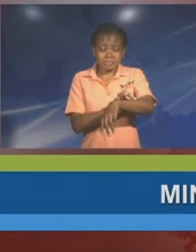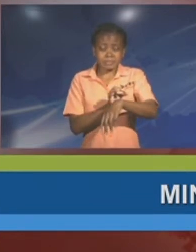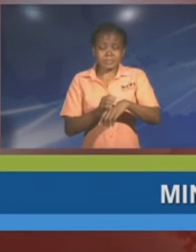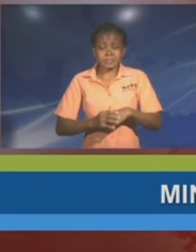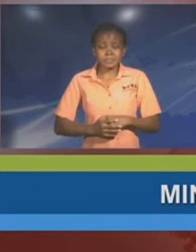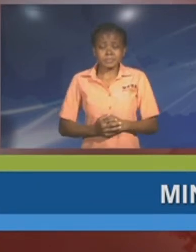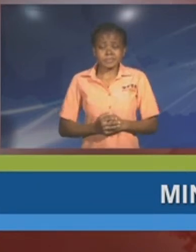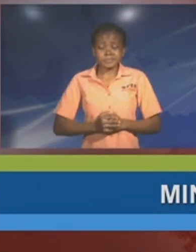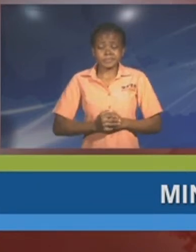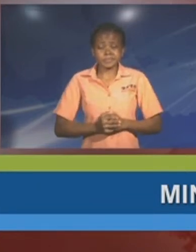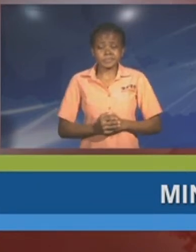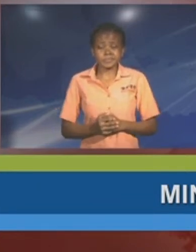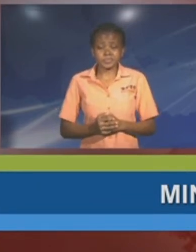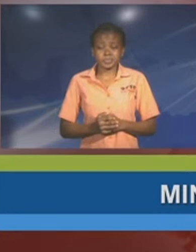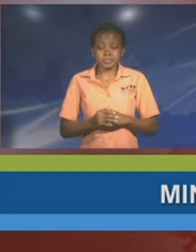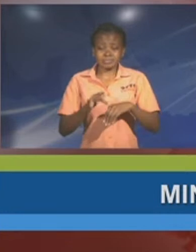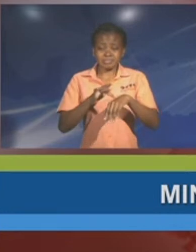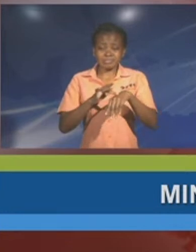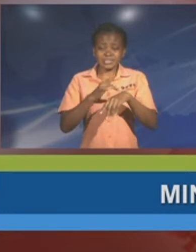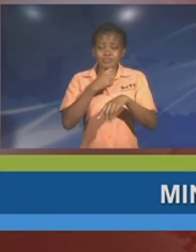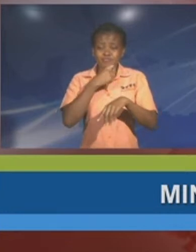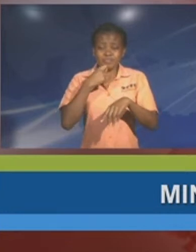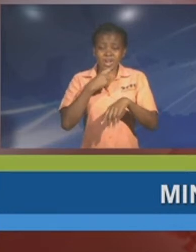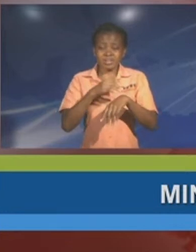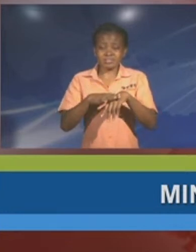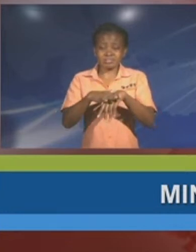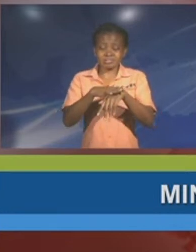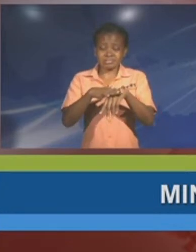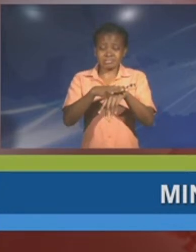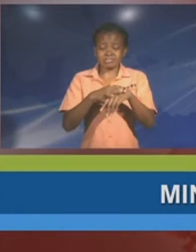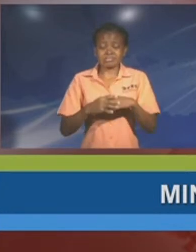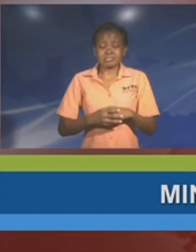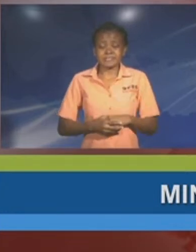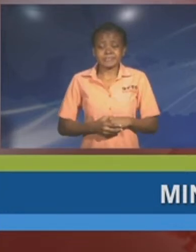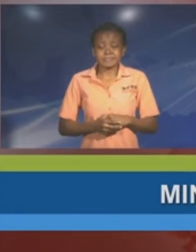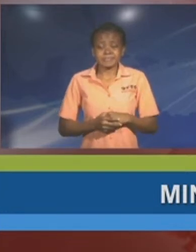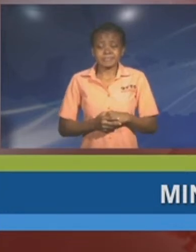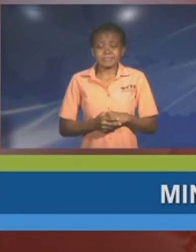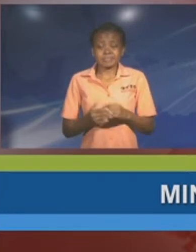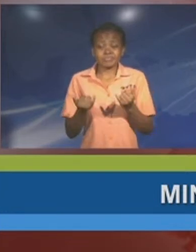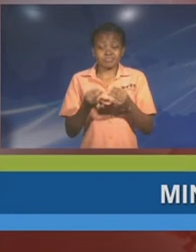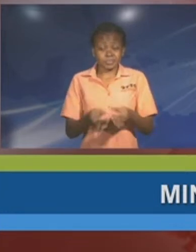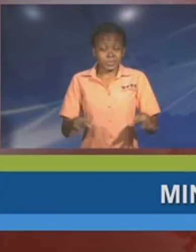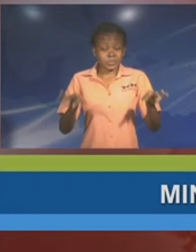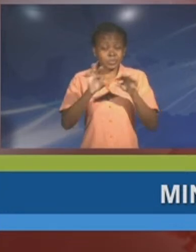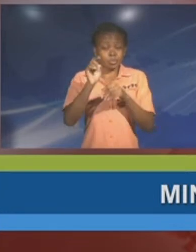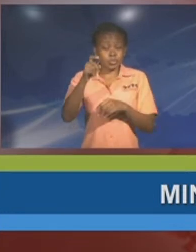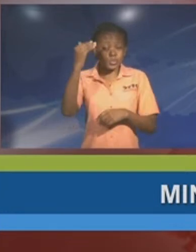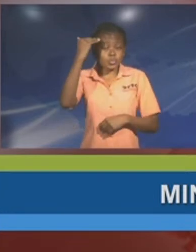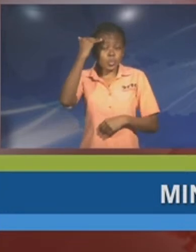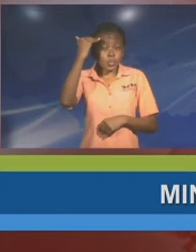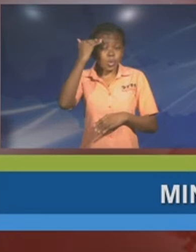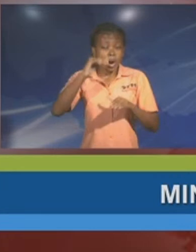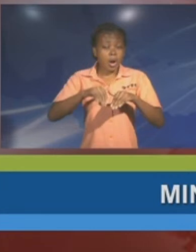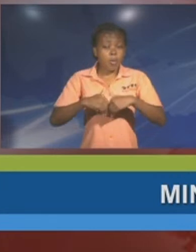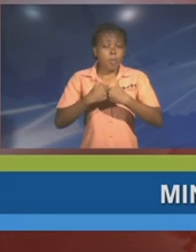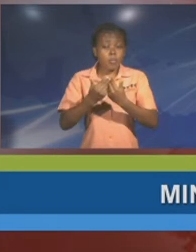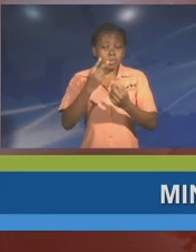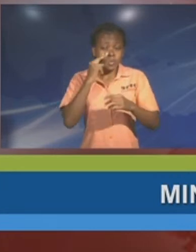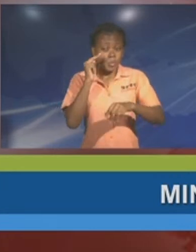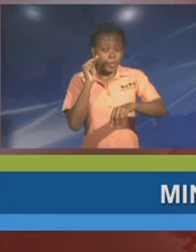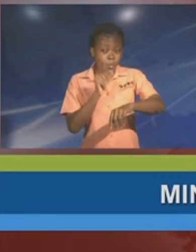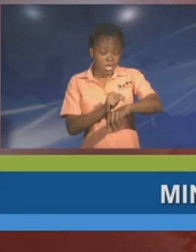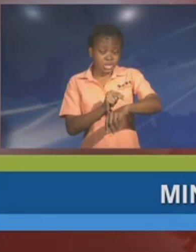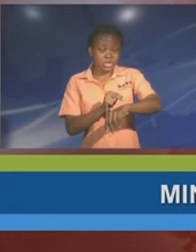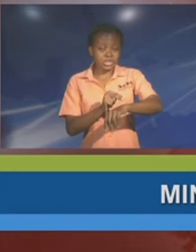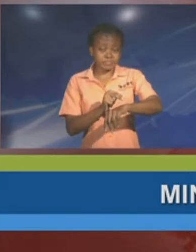some crusting over in terms of the lesions. So just is important to be able to recognize what the rash looks like. And of course,